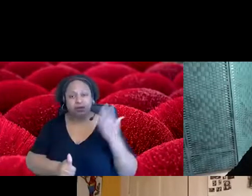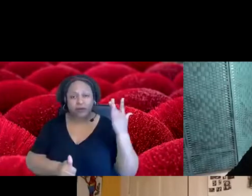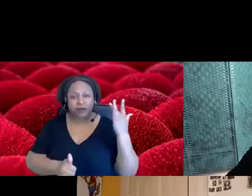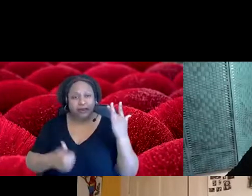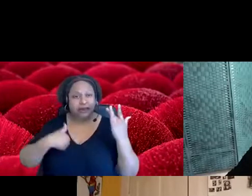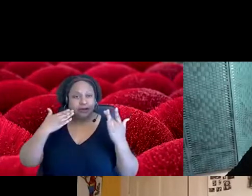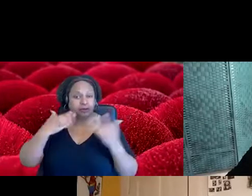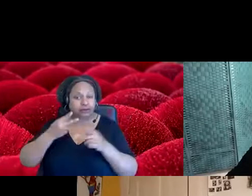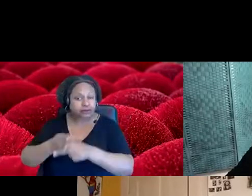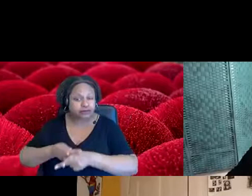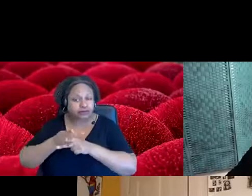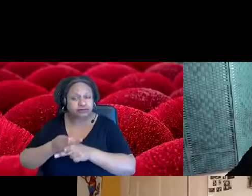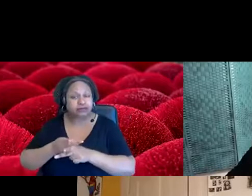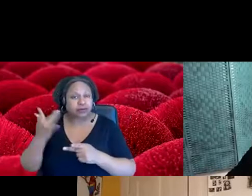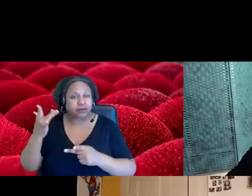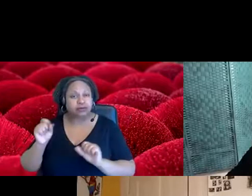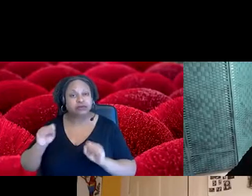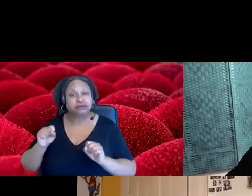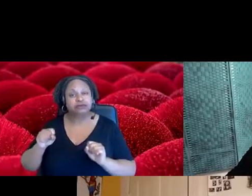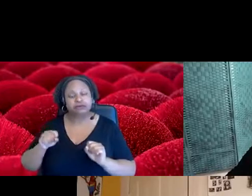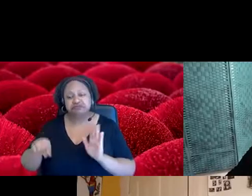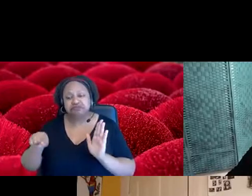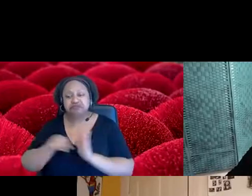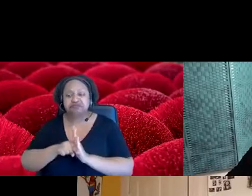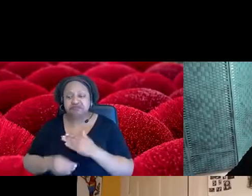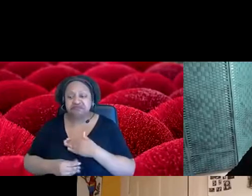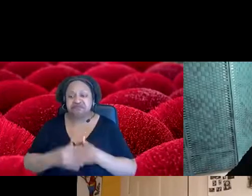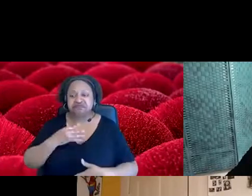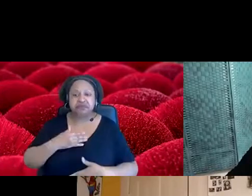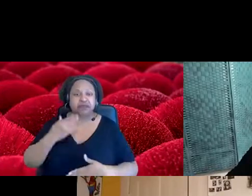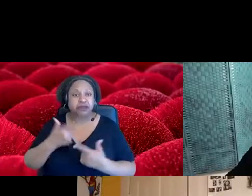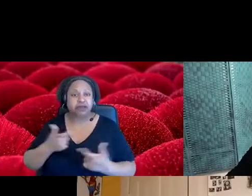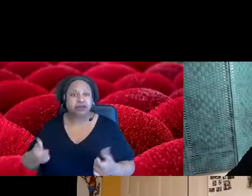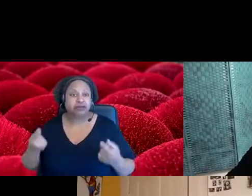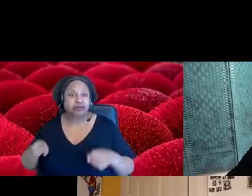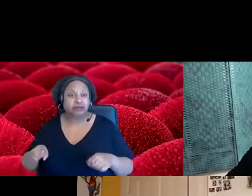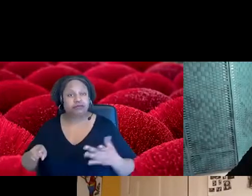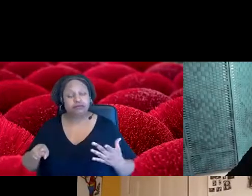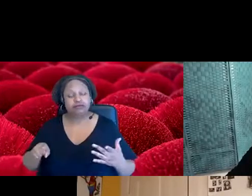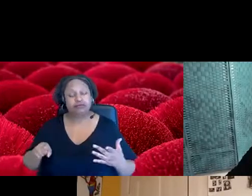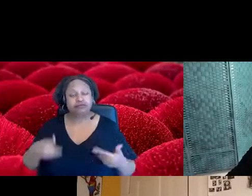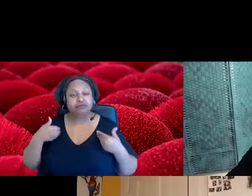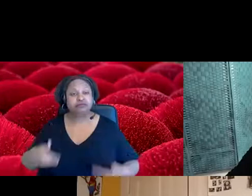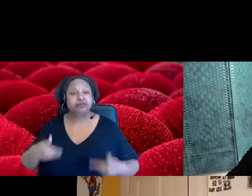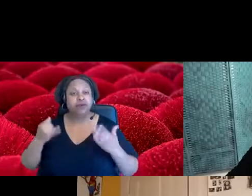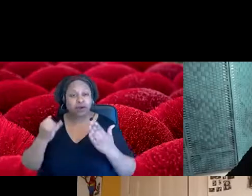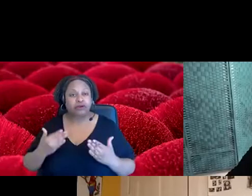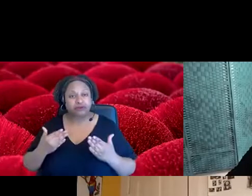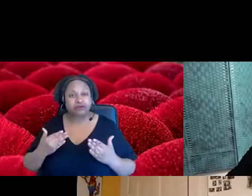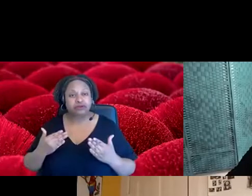things can happen, right? And I think as artists, we're constantly dealing with the fact that, you know, our bodies, our